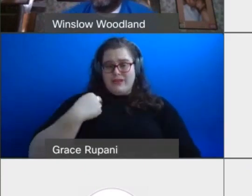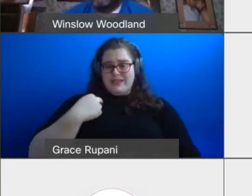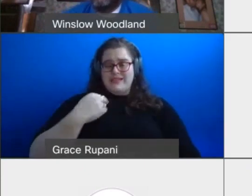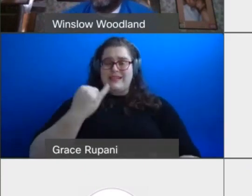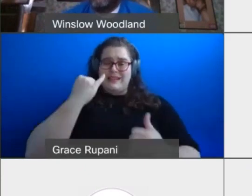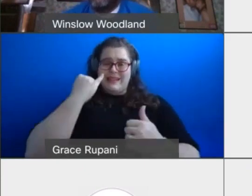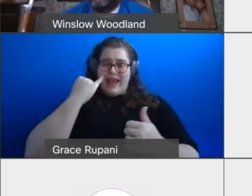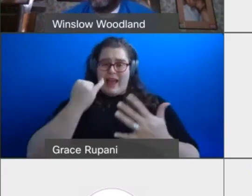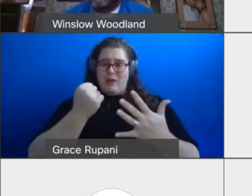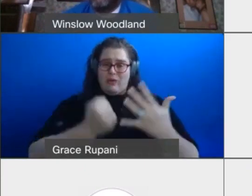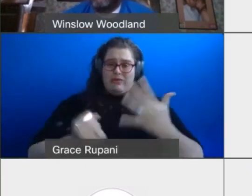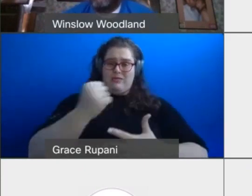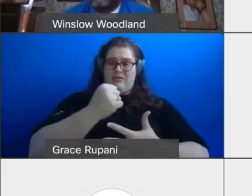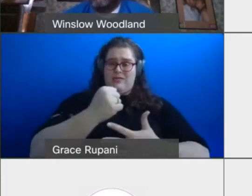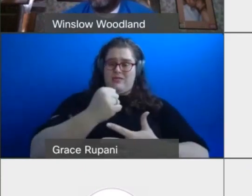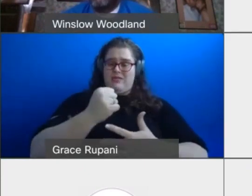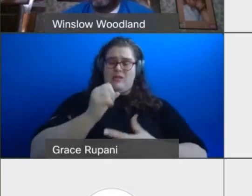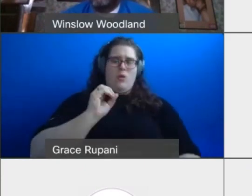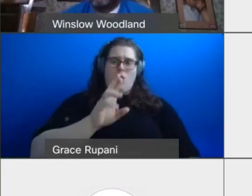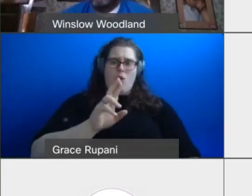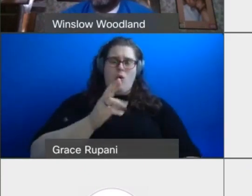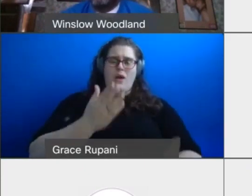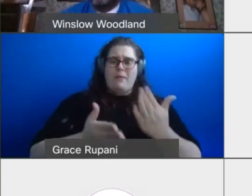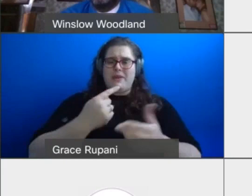just announcing that the high risk group is coming soon?